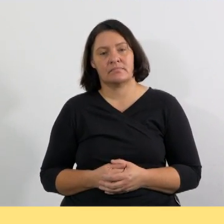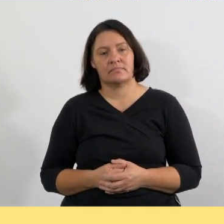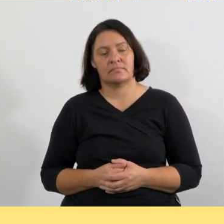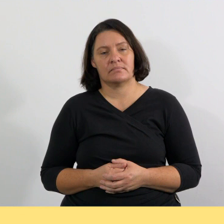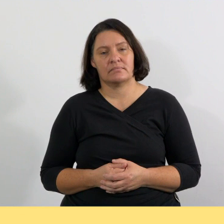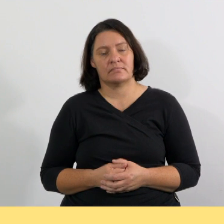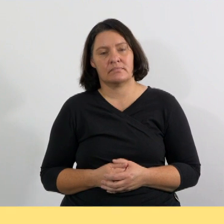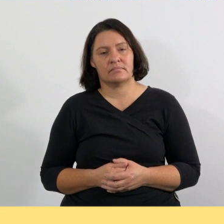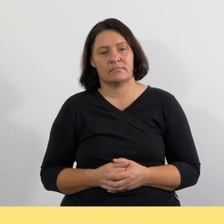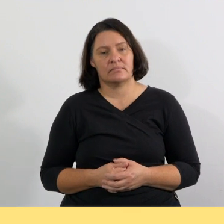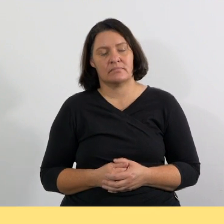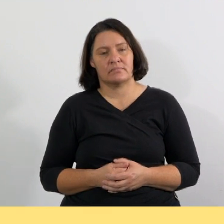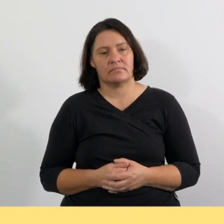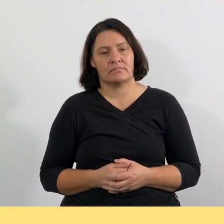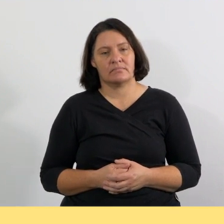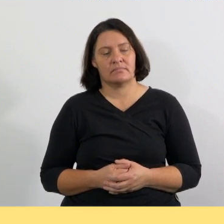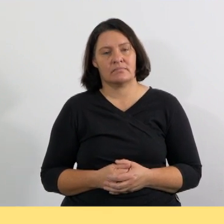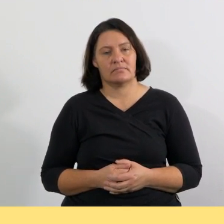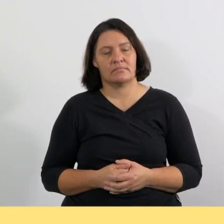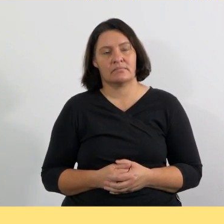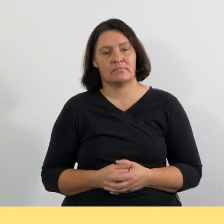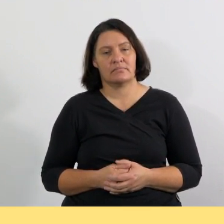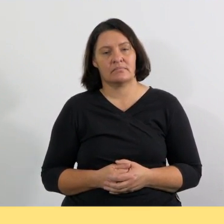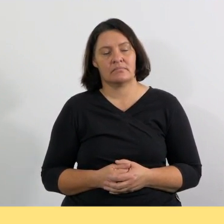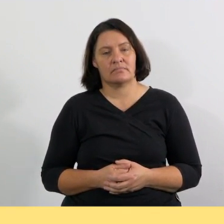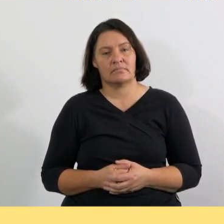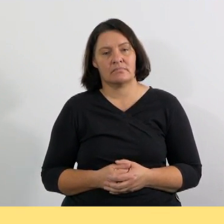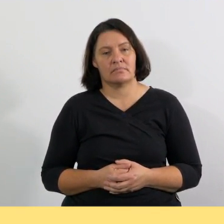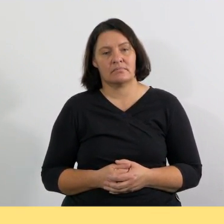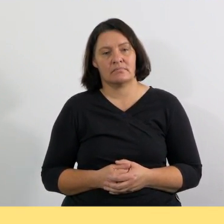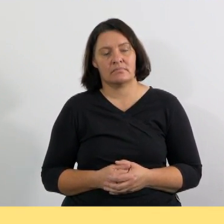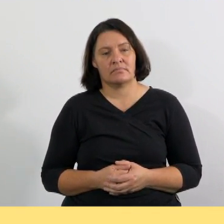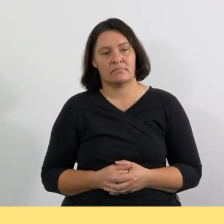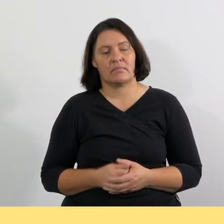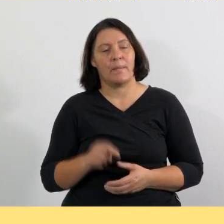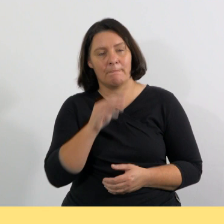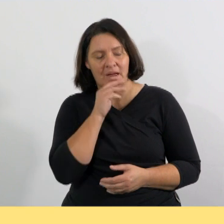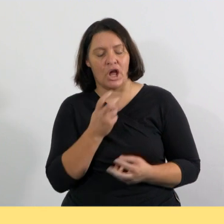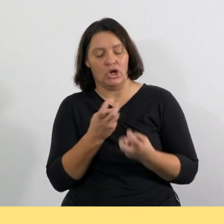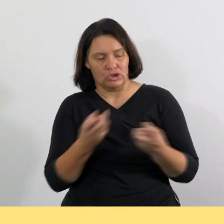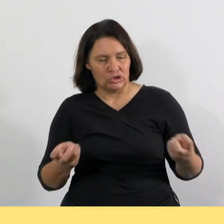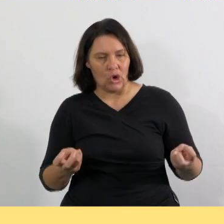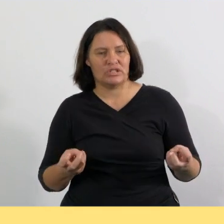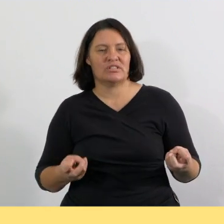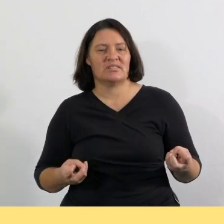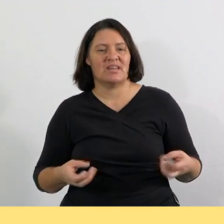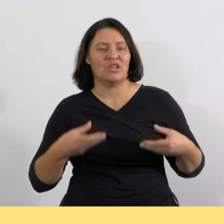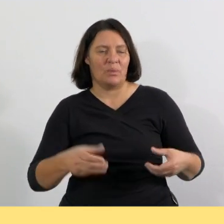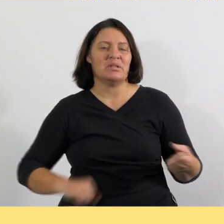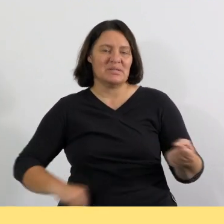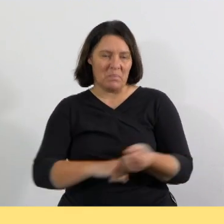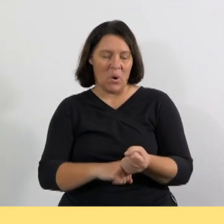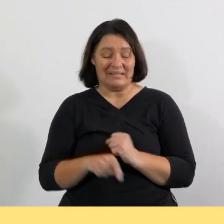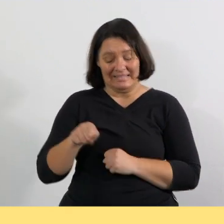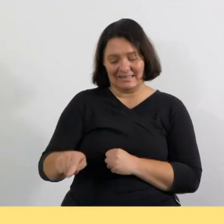original credit purchases invoice. This is the source document that supports